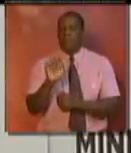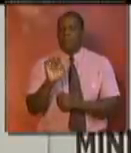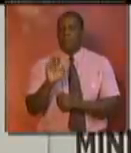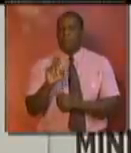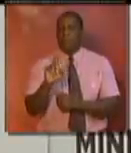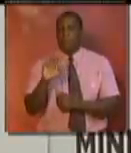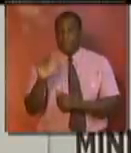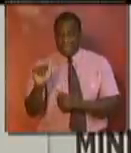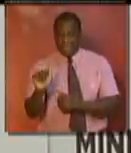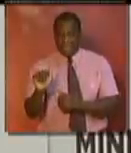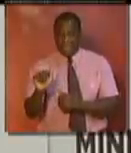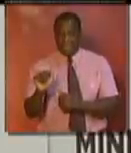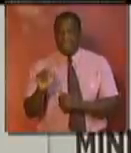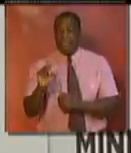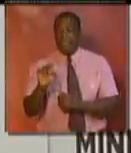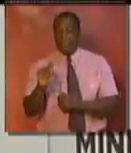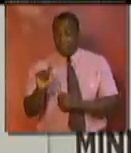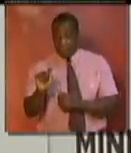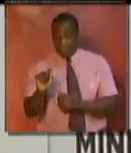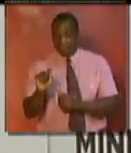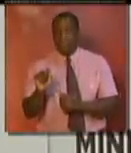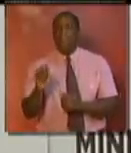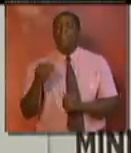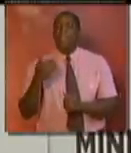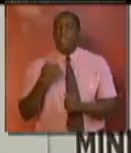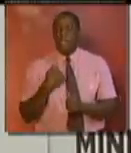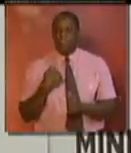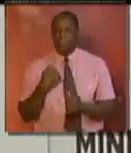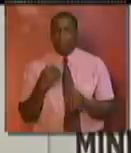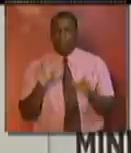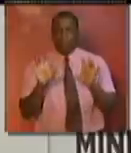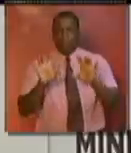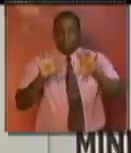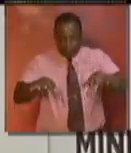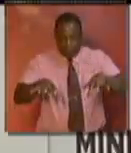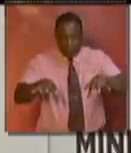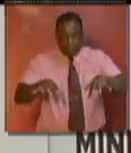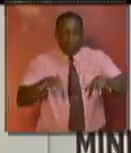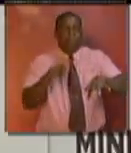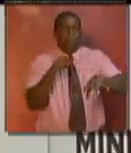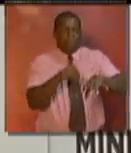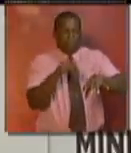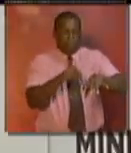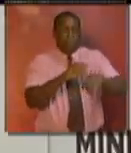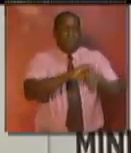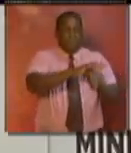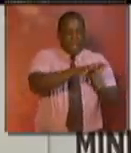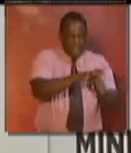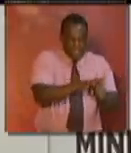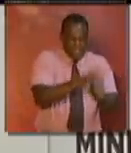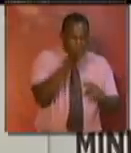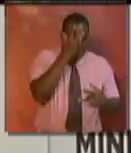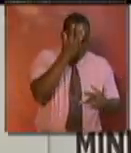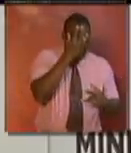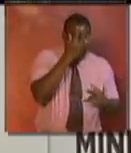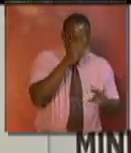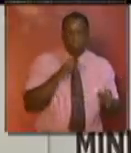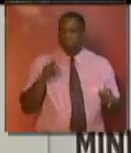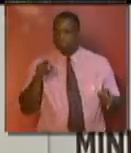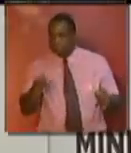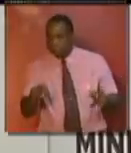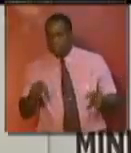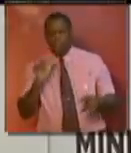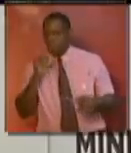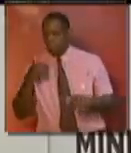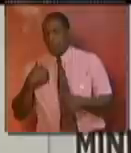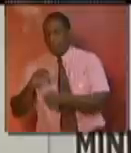care for that newborn baby in case they were delivered to a mother with COVID-19. And as I said before, we've had to do this successfully on